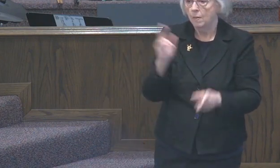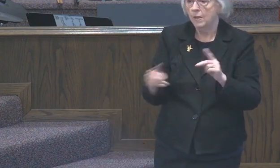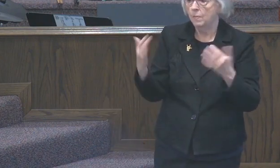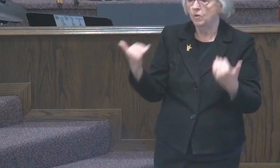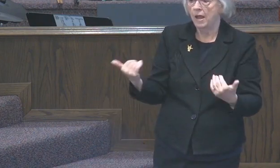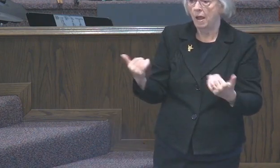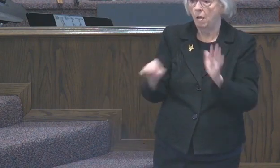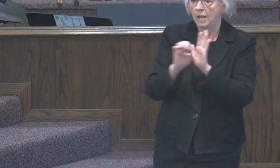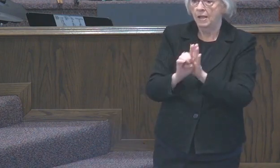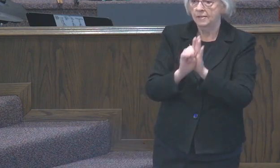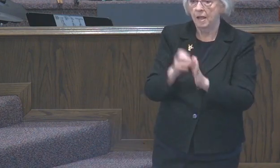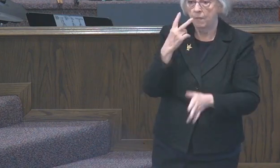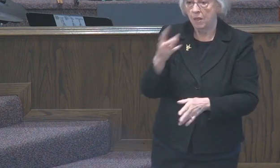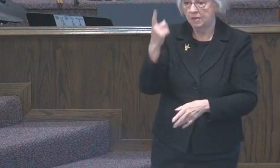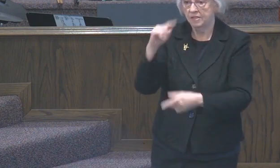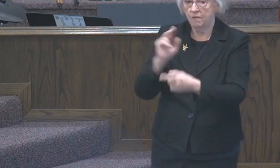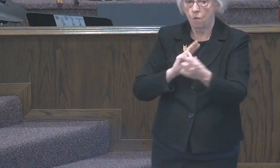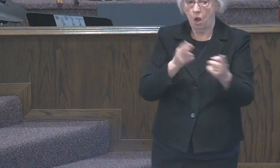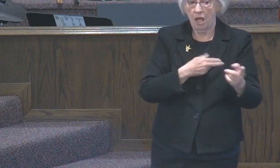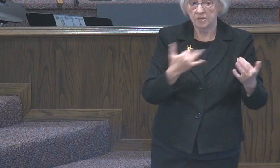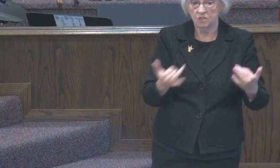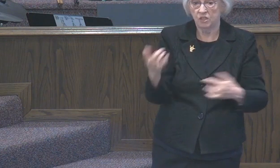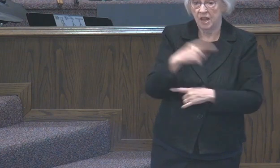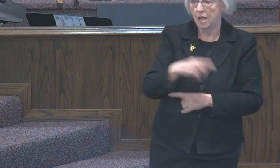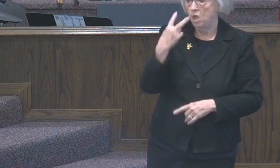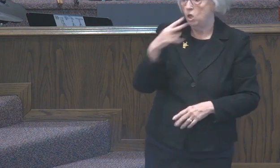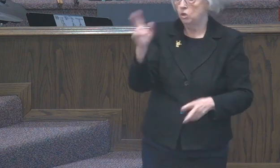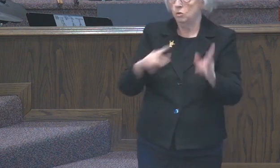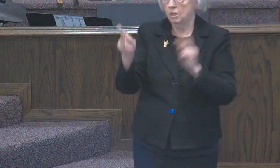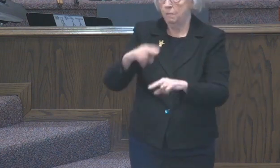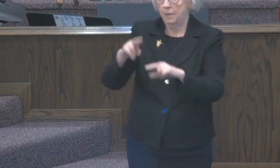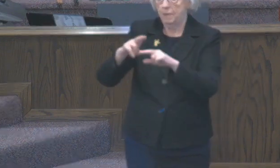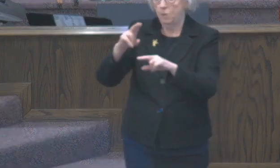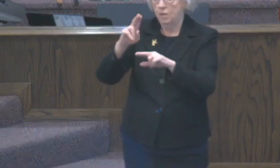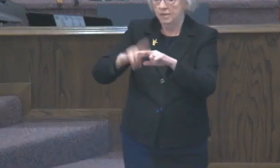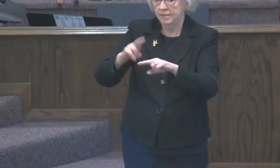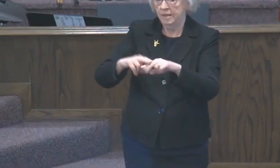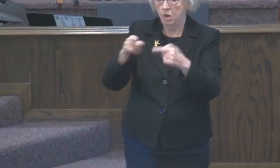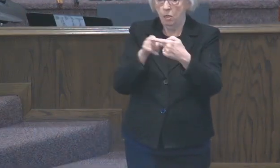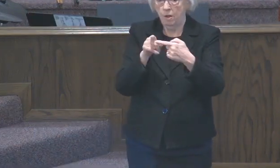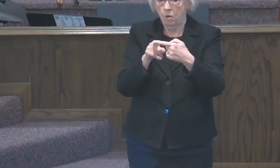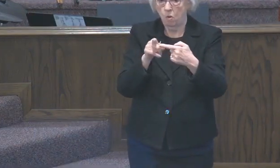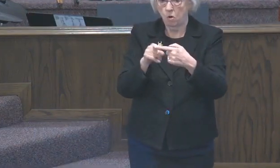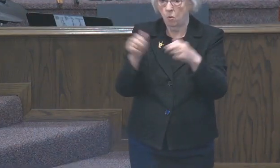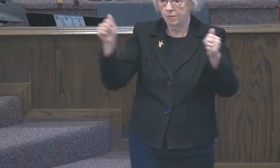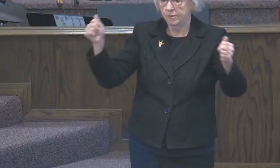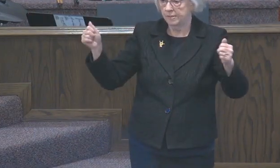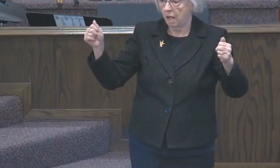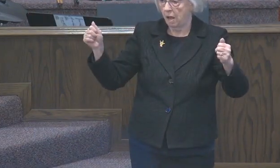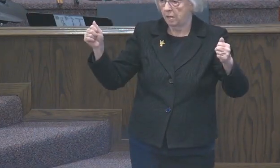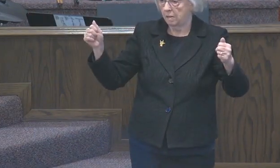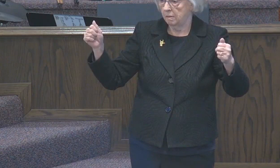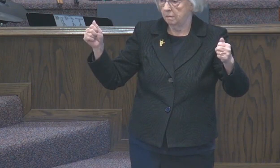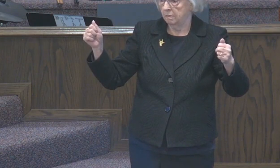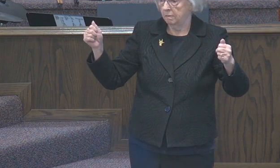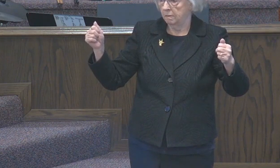different. Jesus is challenging us today through these very same words, to walk,